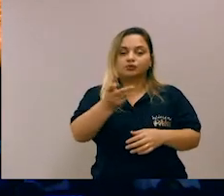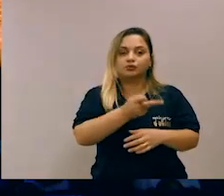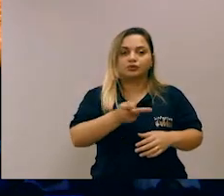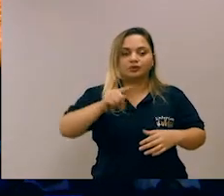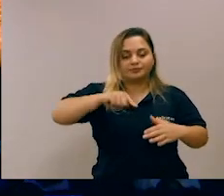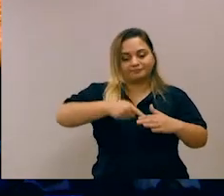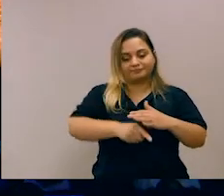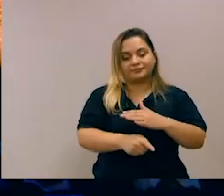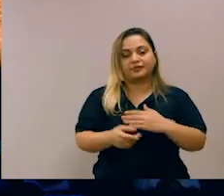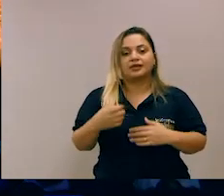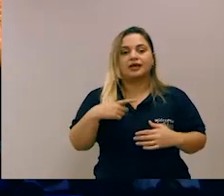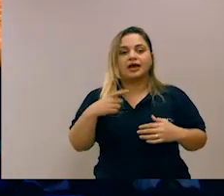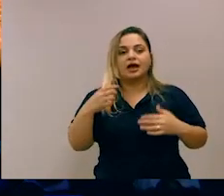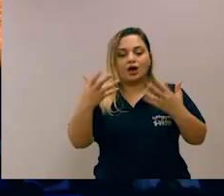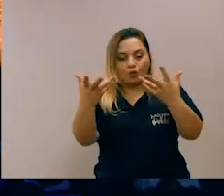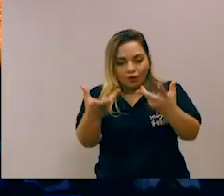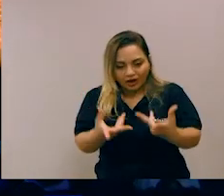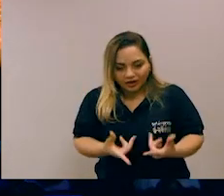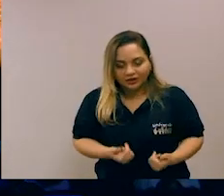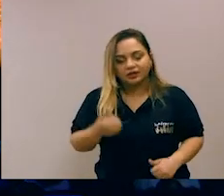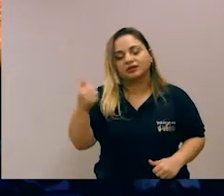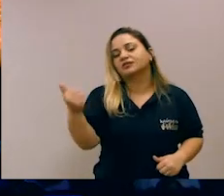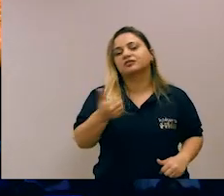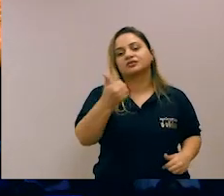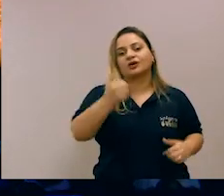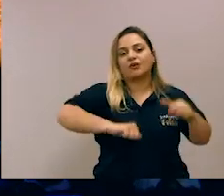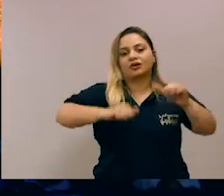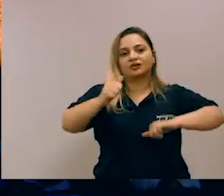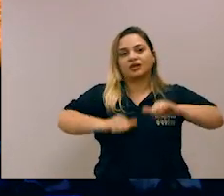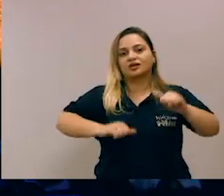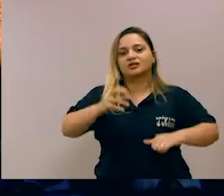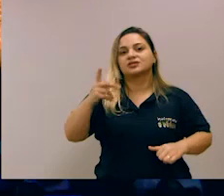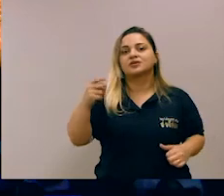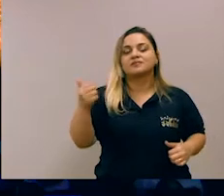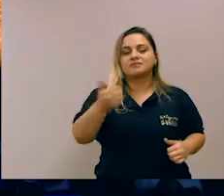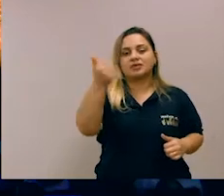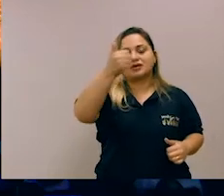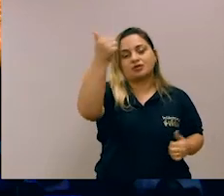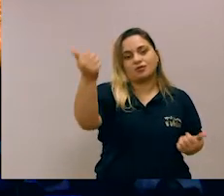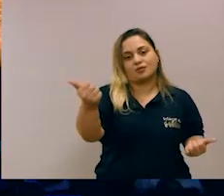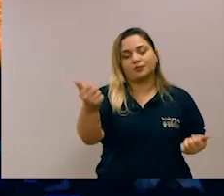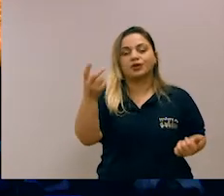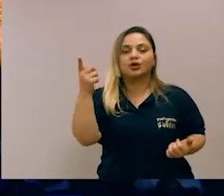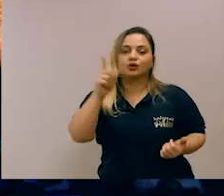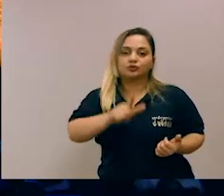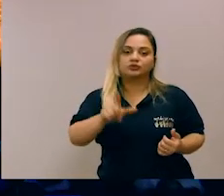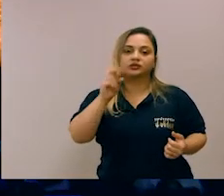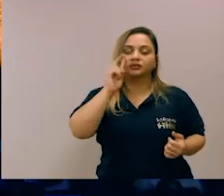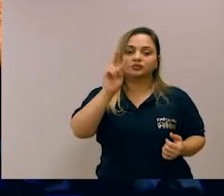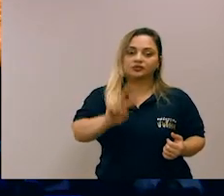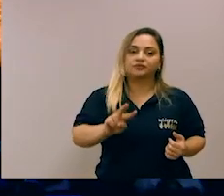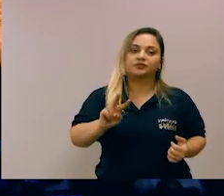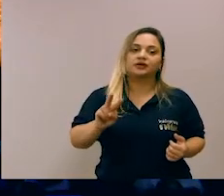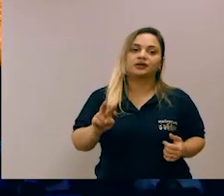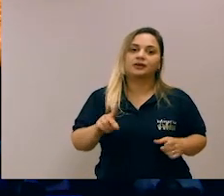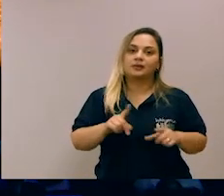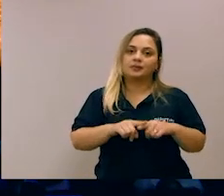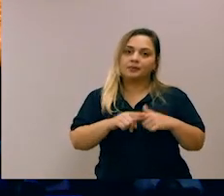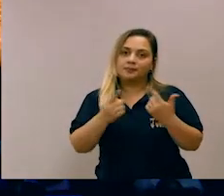finding body parts, and the quality of the search was better. We had